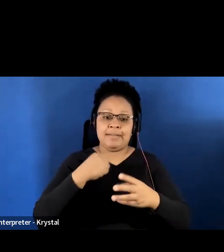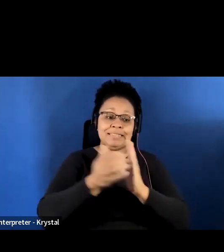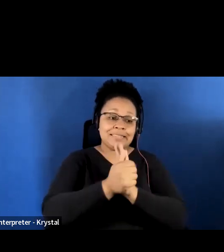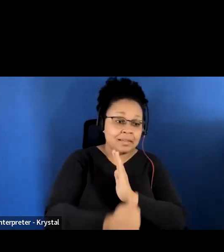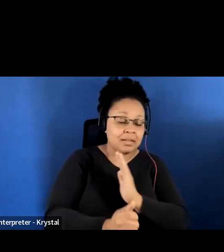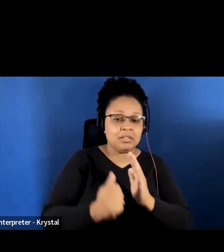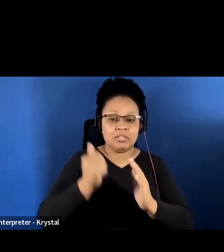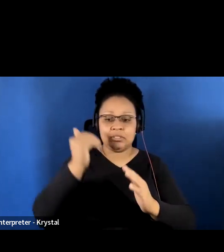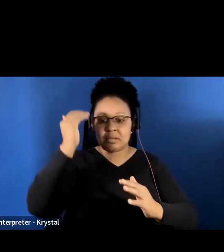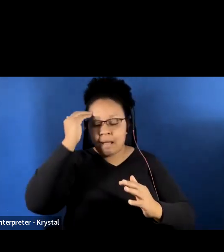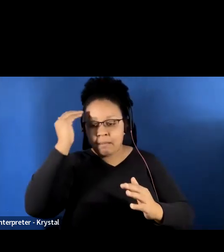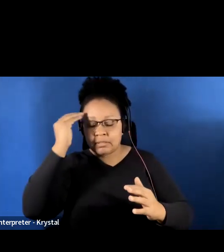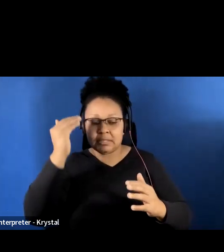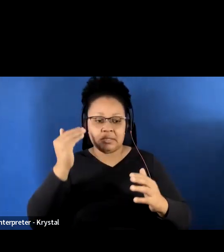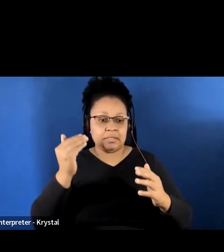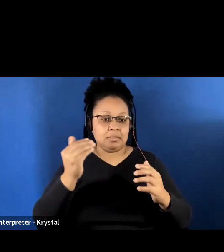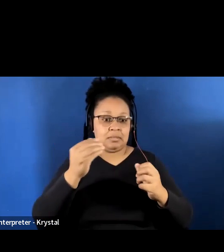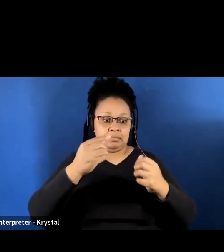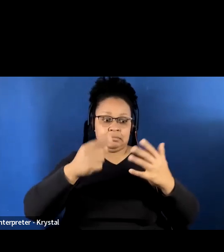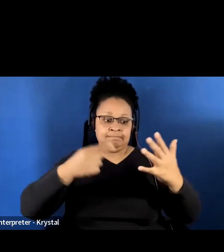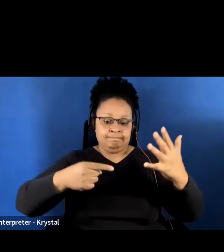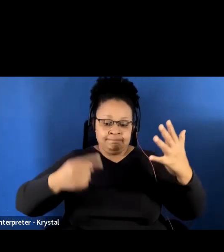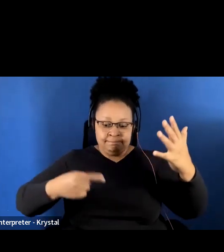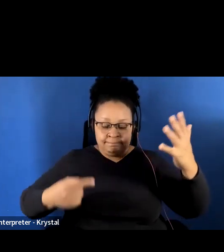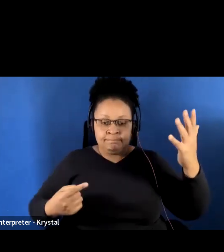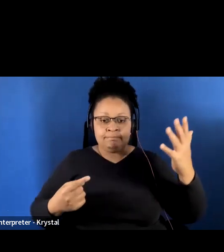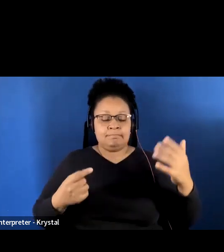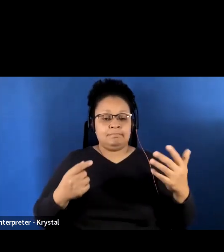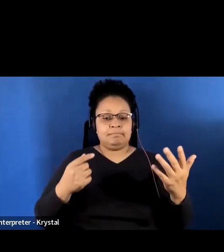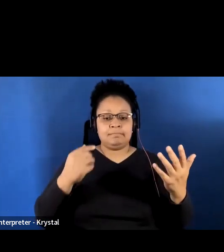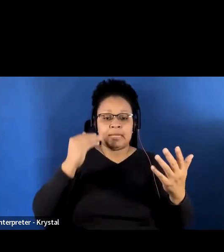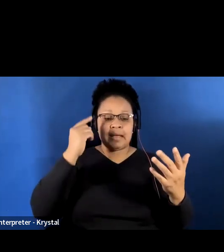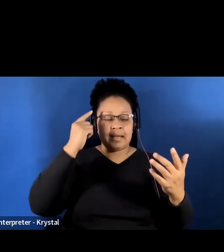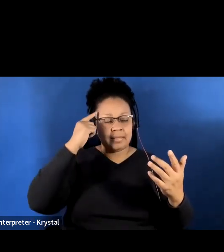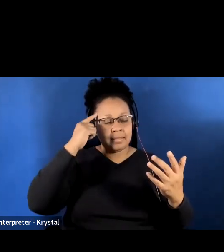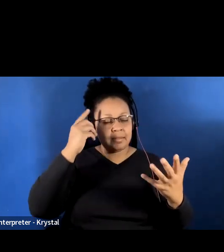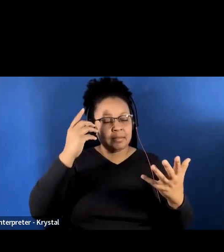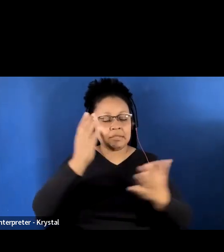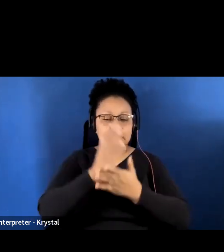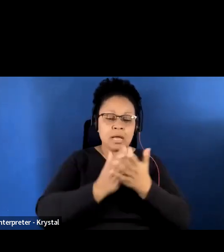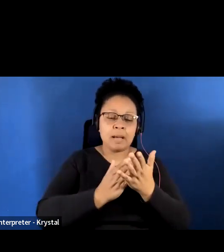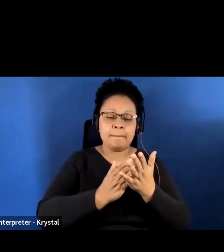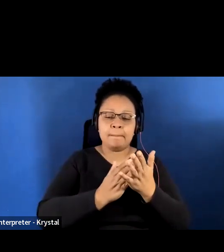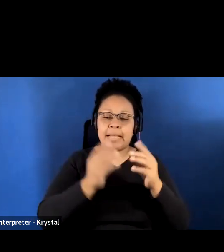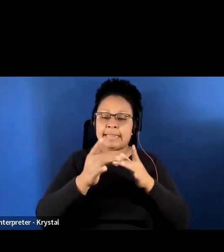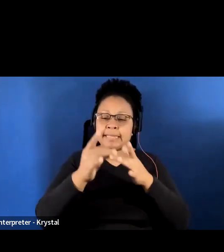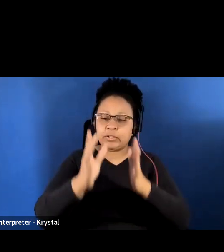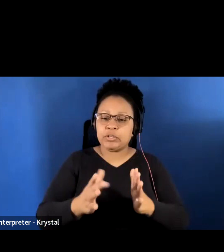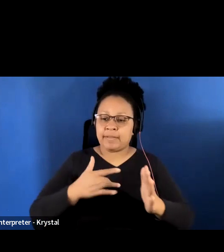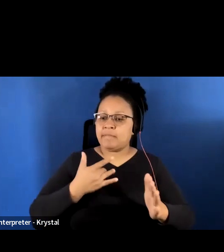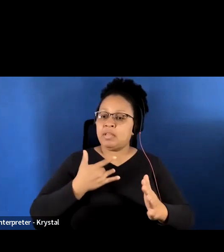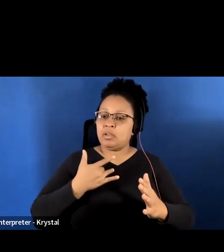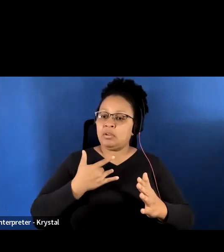competencies. Um, and I think there are leaders right now that feel like they might be thriving. They've